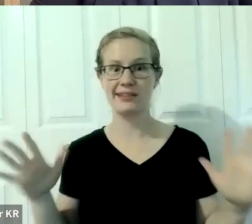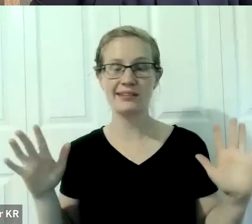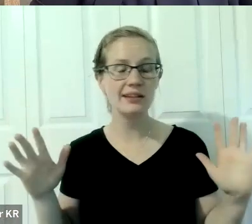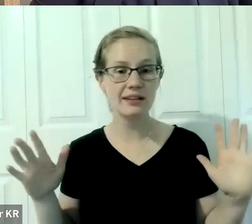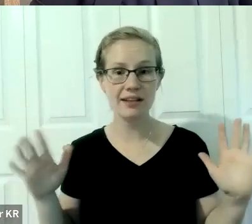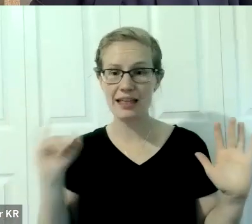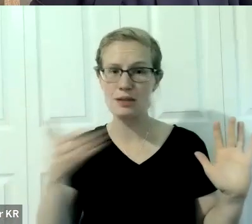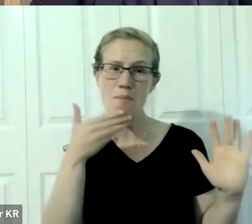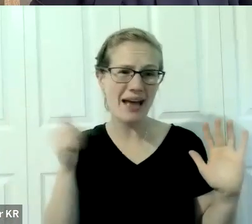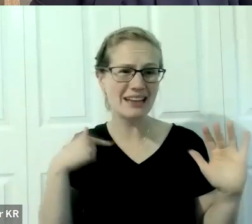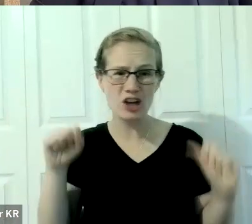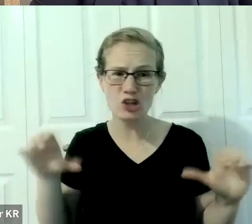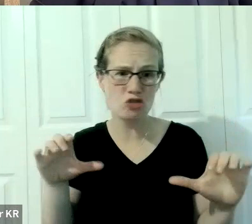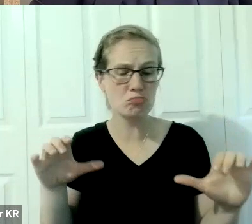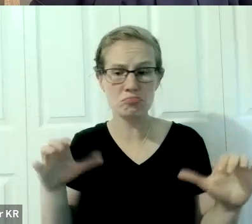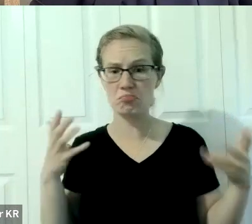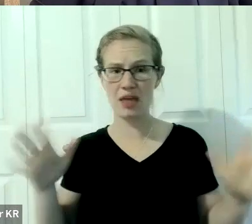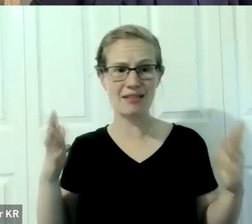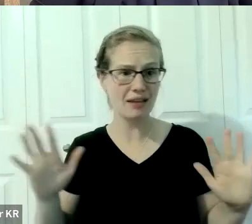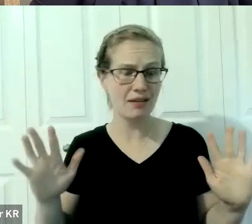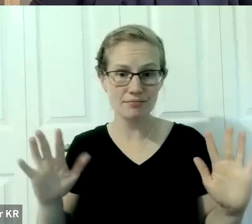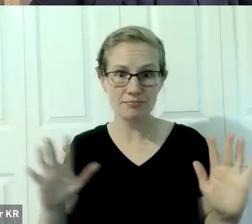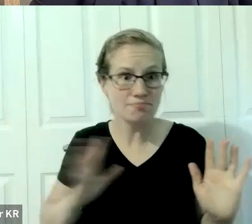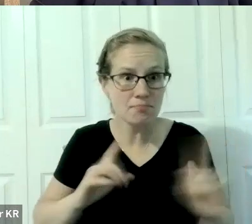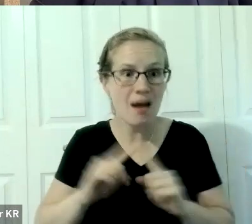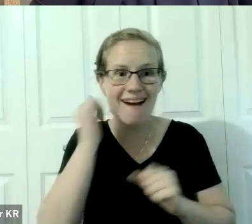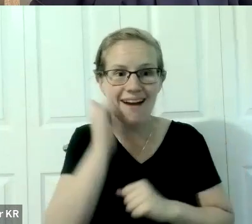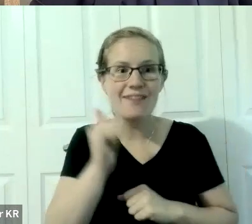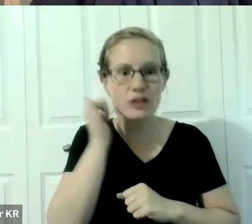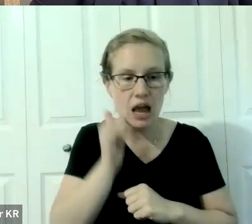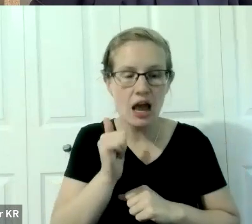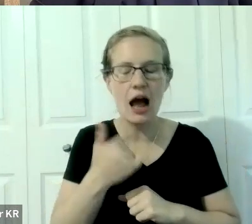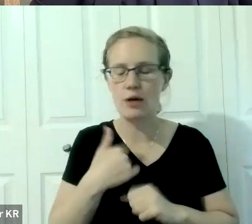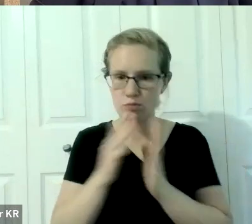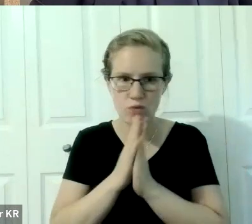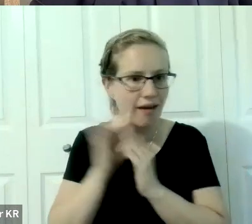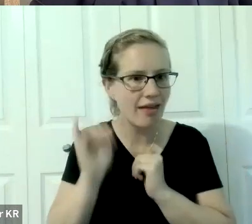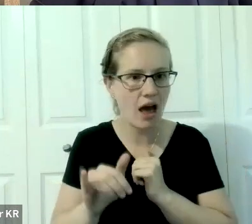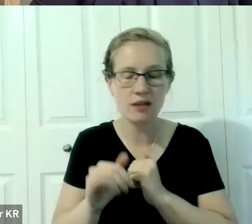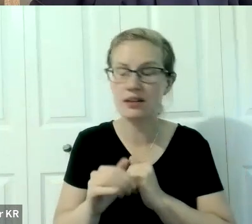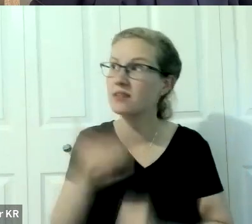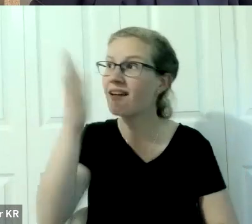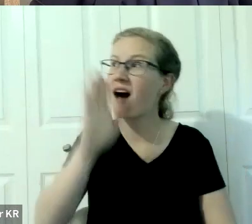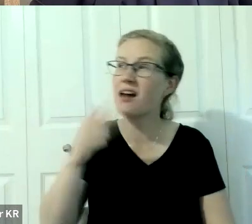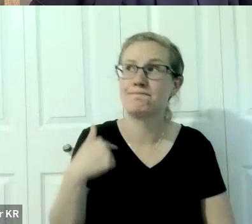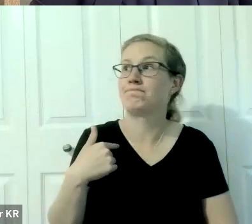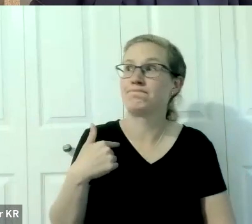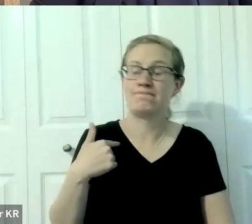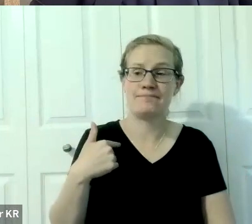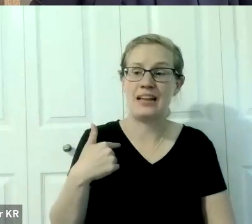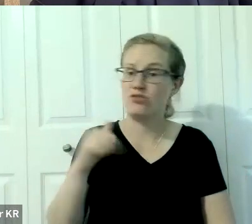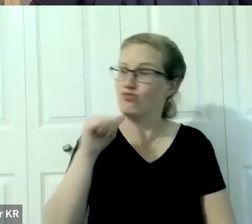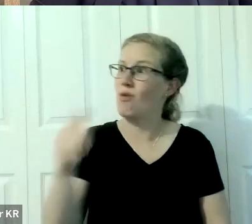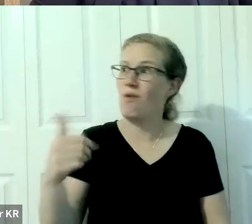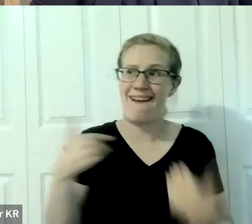was the best that I could do. But every day, I would say that prayer. And I say, "Look, God, I don't